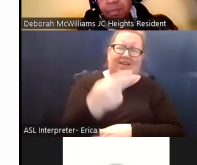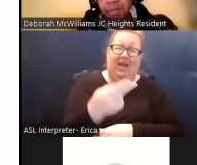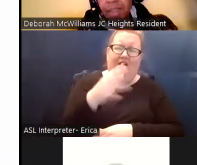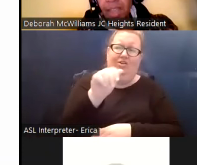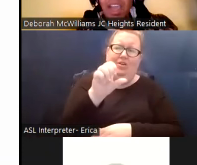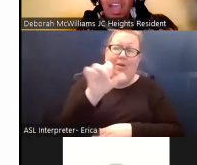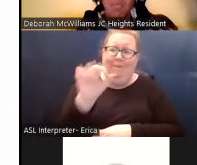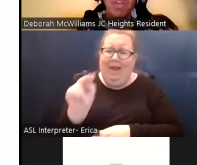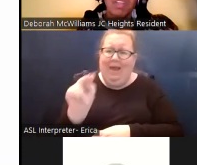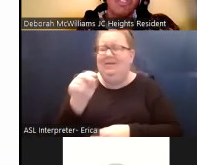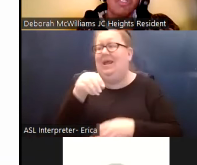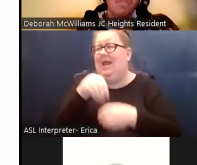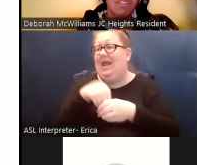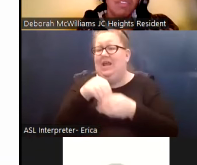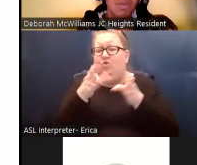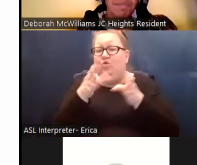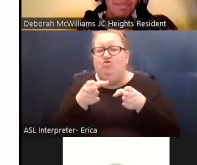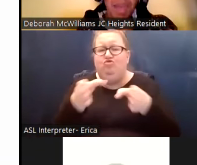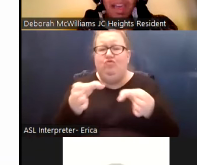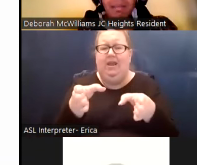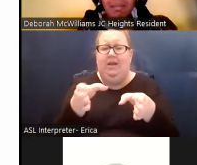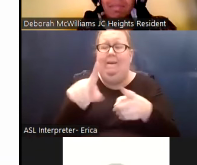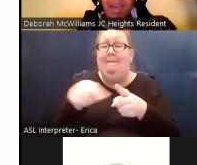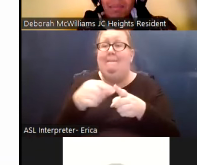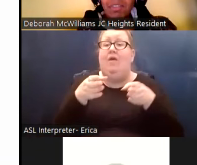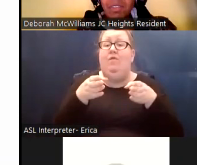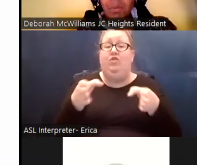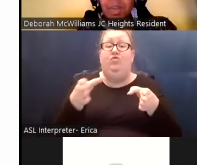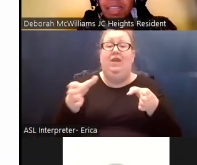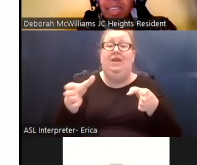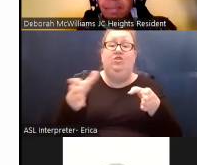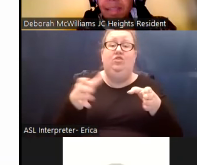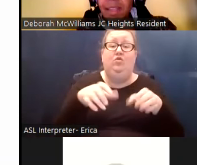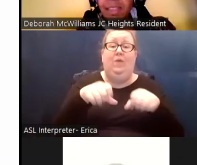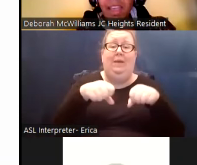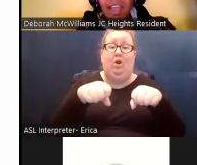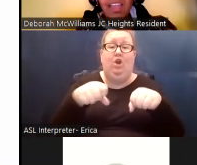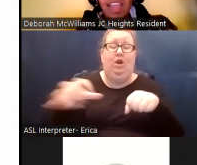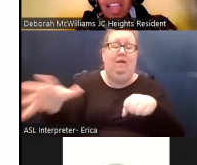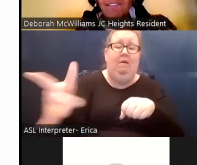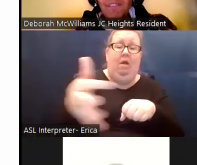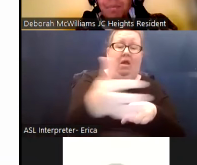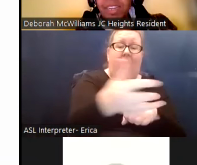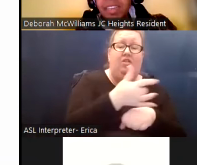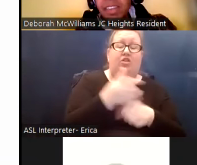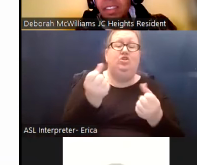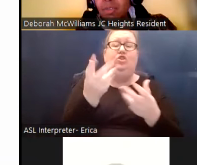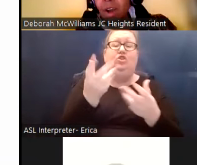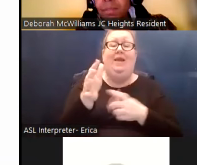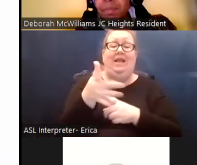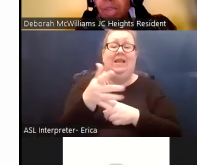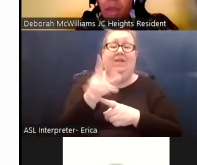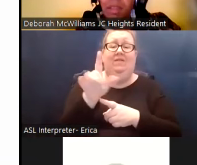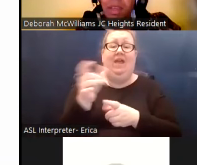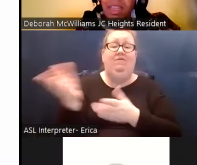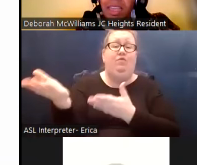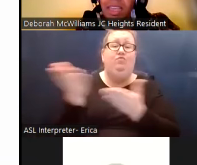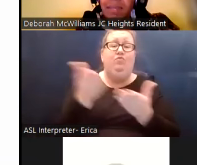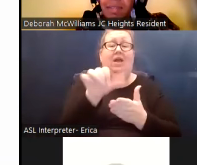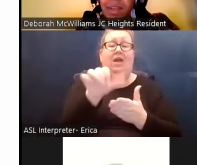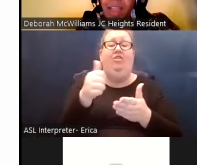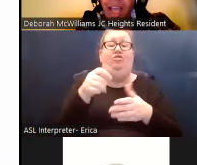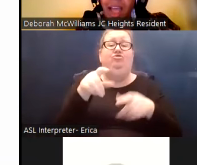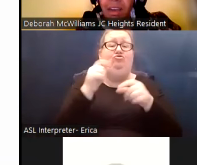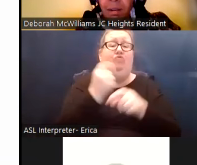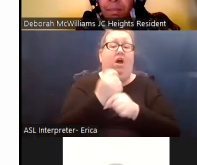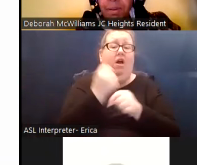street. And when the street sweeper passes, sometimes it's so many leaves that they have to bring another truck because the